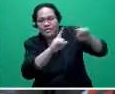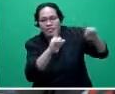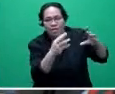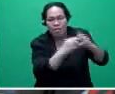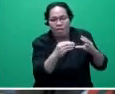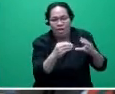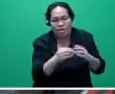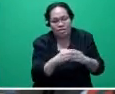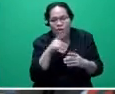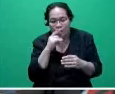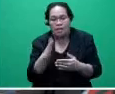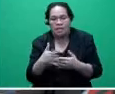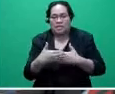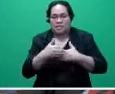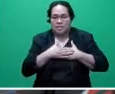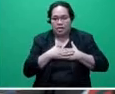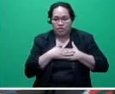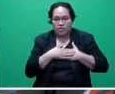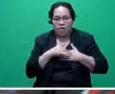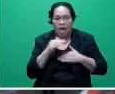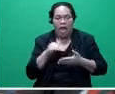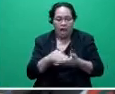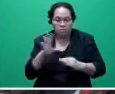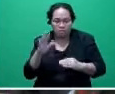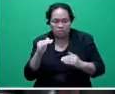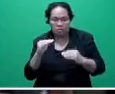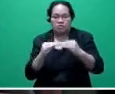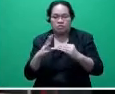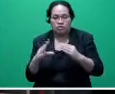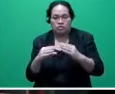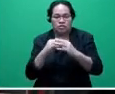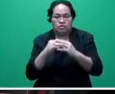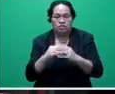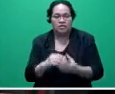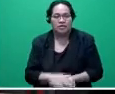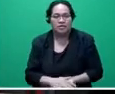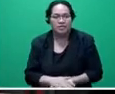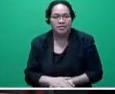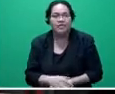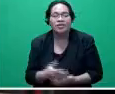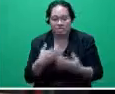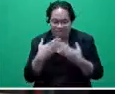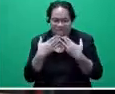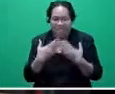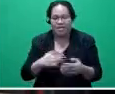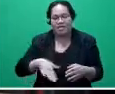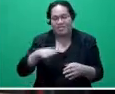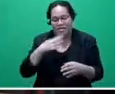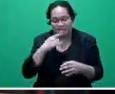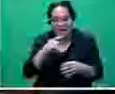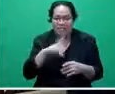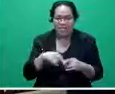multilateral development from the gross deficit. Mr. Speaker, I say all this in the name of thy Son, Jesus Christ. Amen.